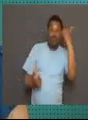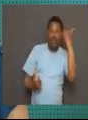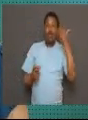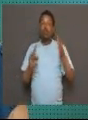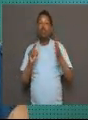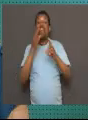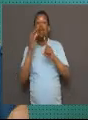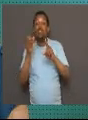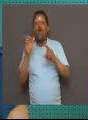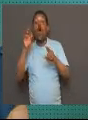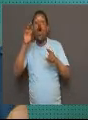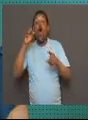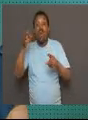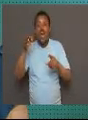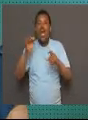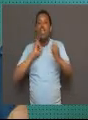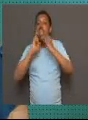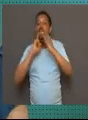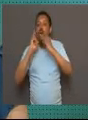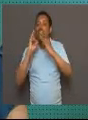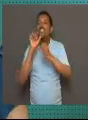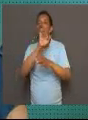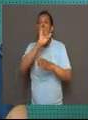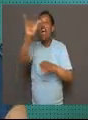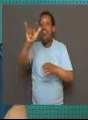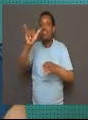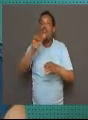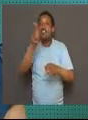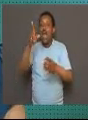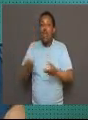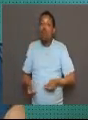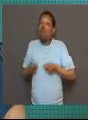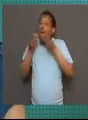in terms of the information that they convey.